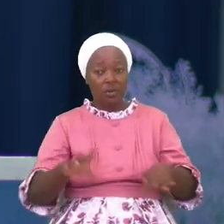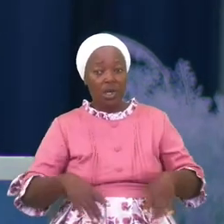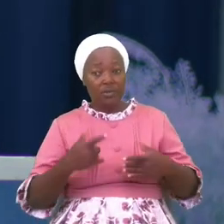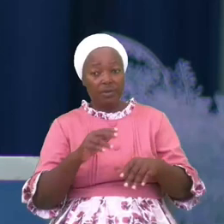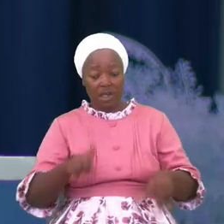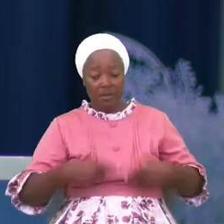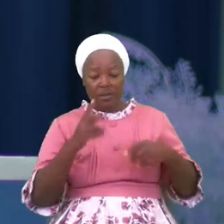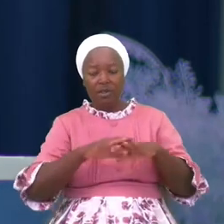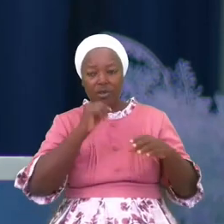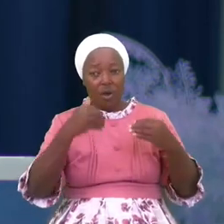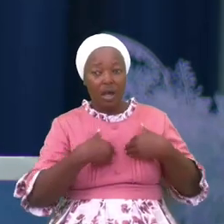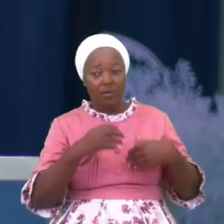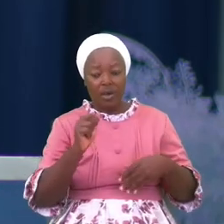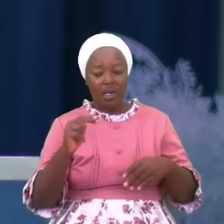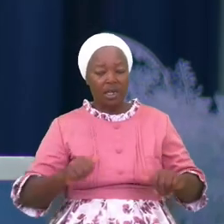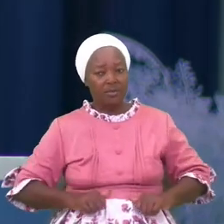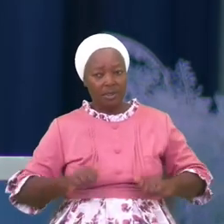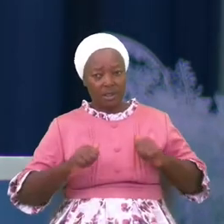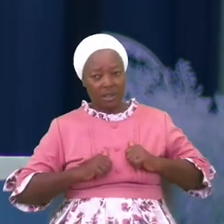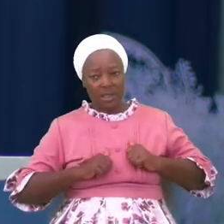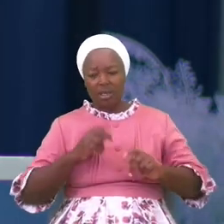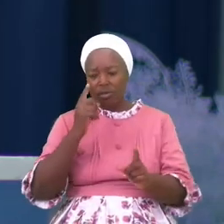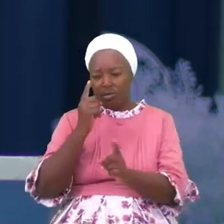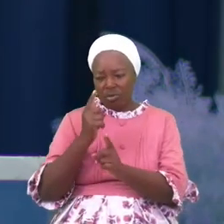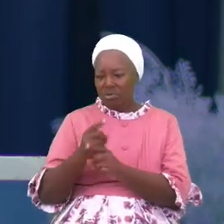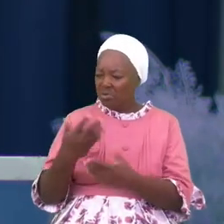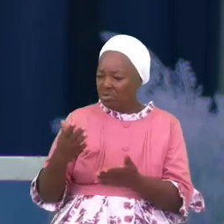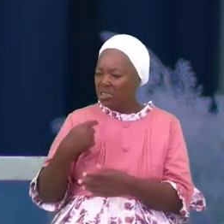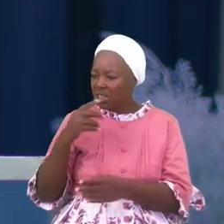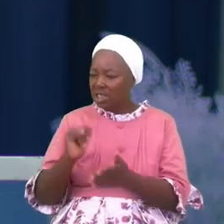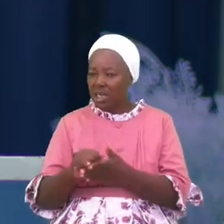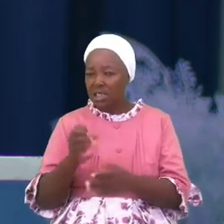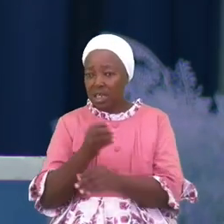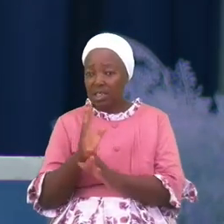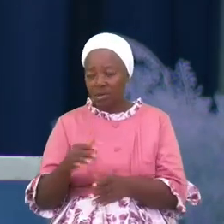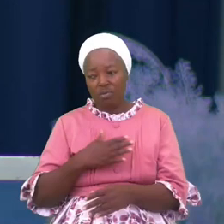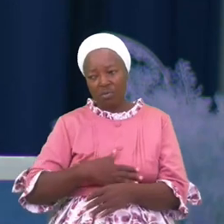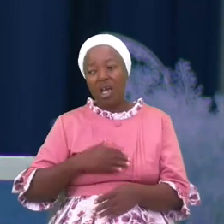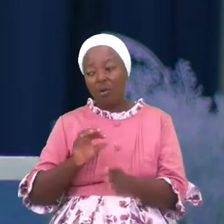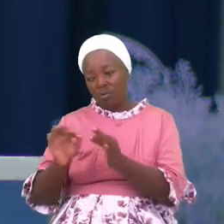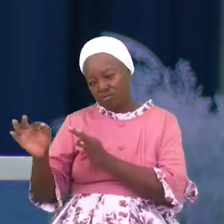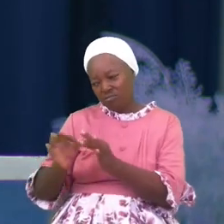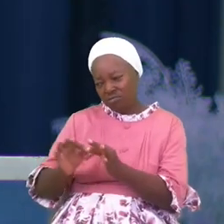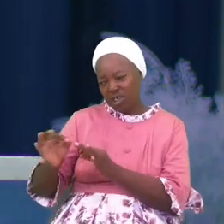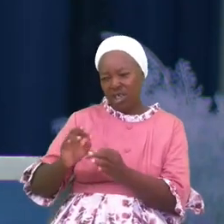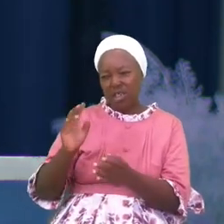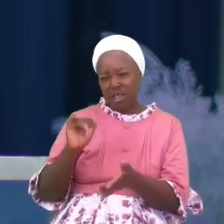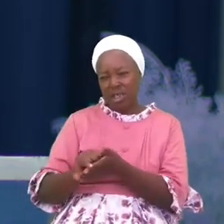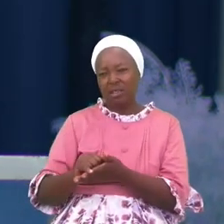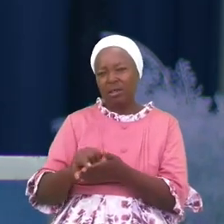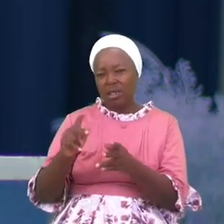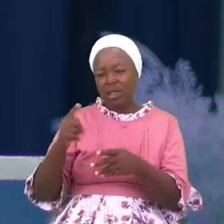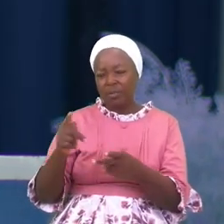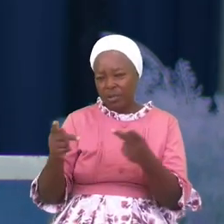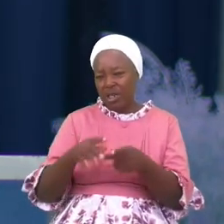just tell the counselors the whatever they can use to indicate, to locate